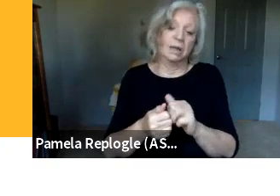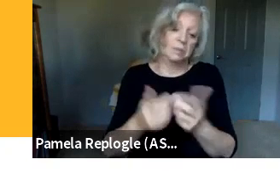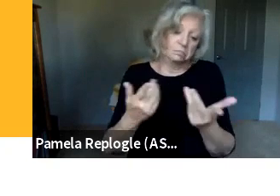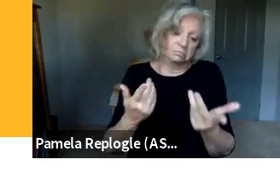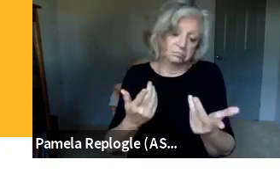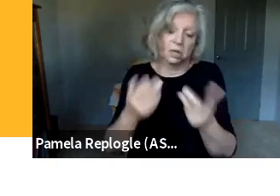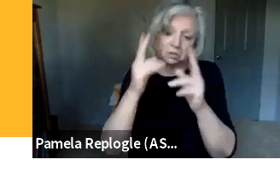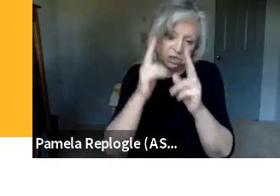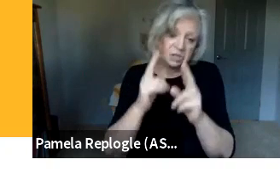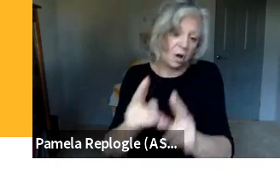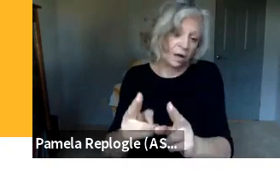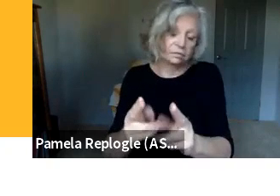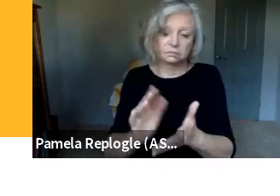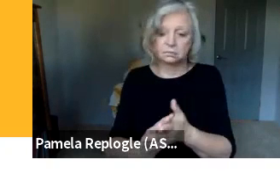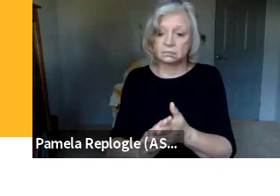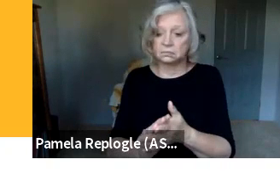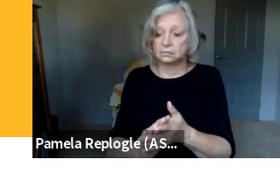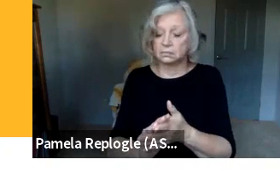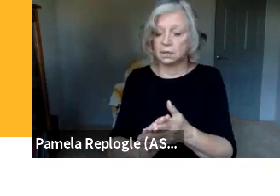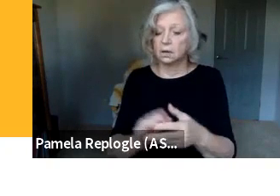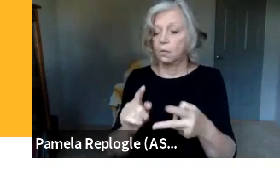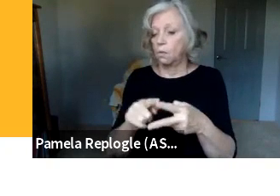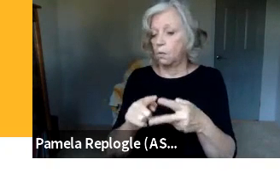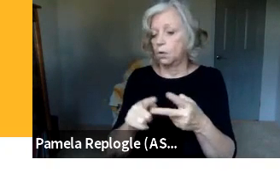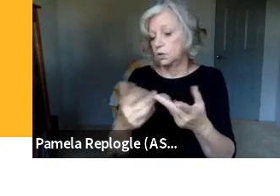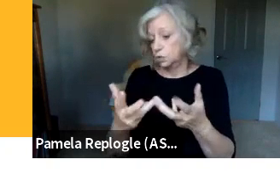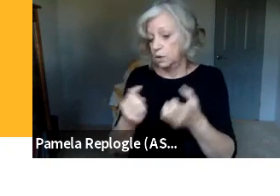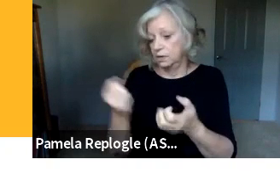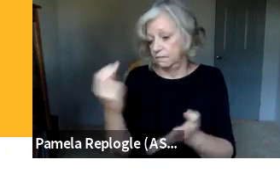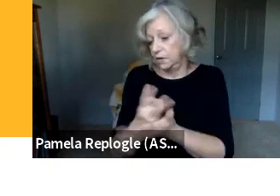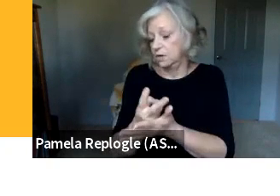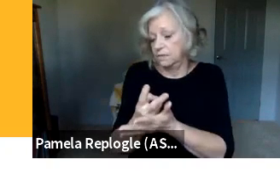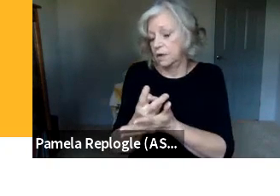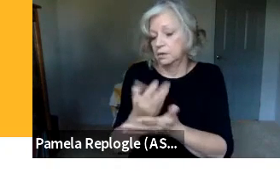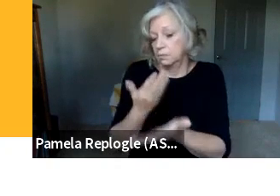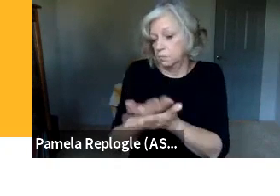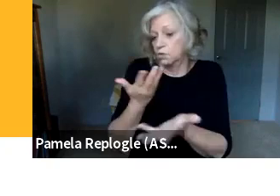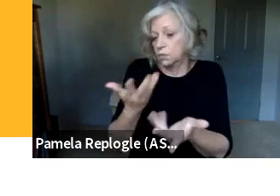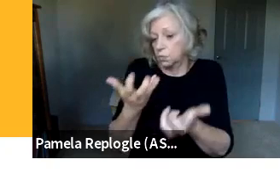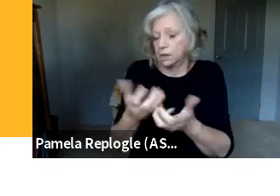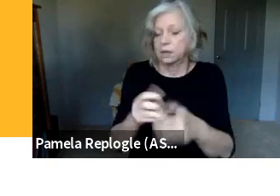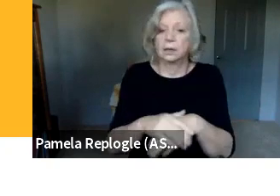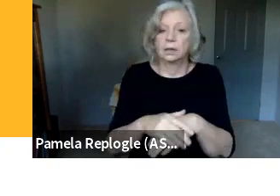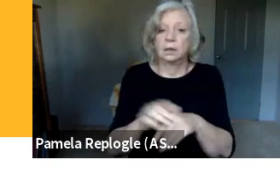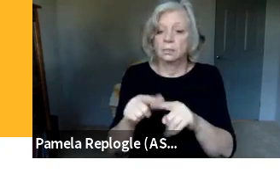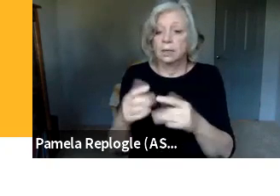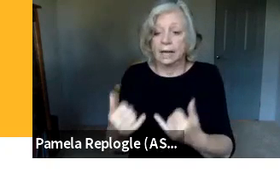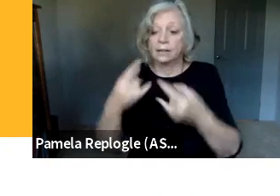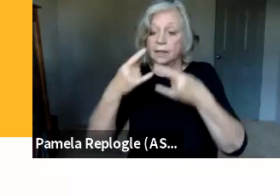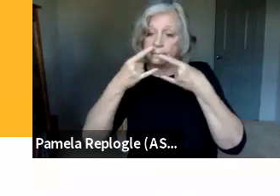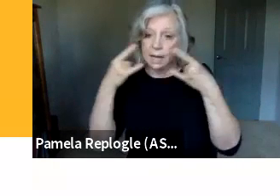self-attest, or they can actually verify the status. The masking guidelines